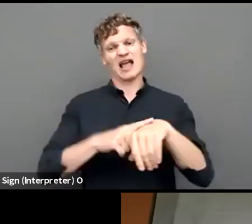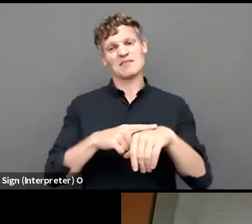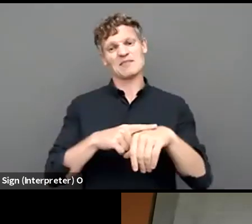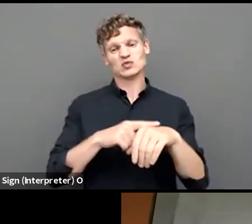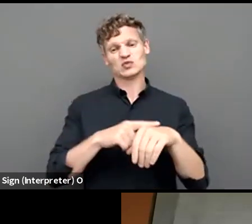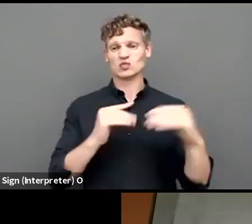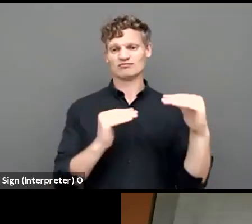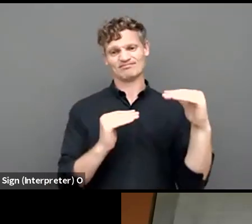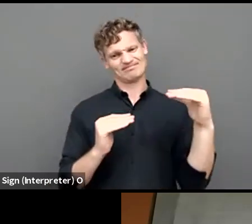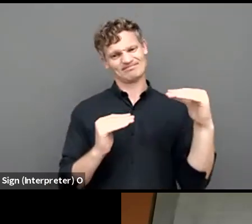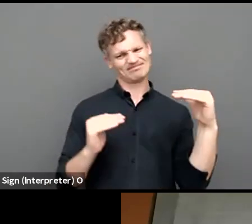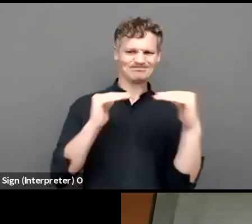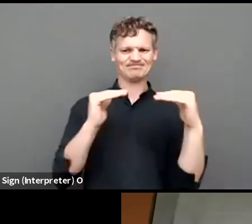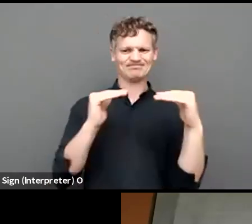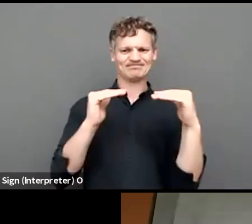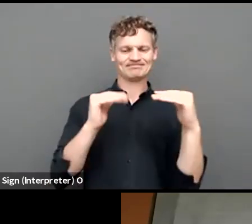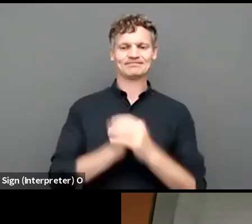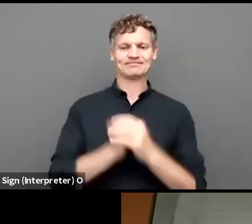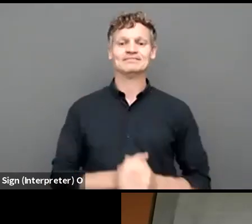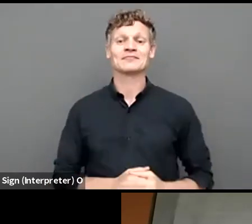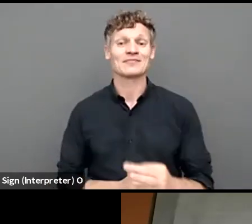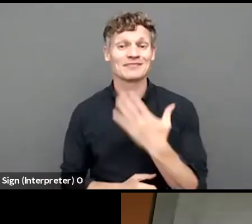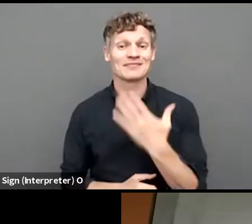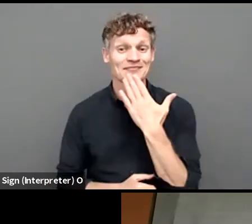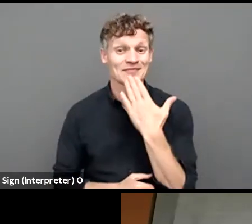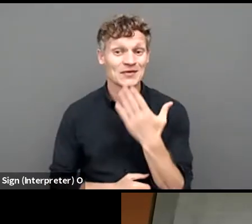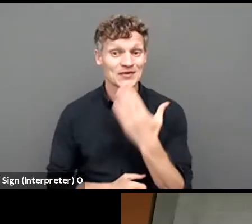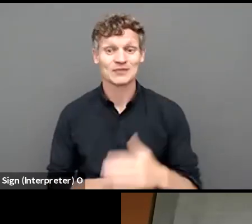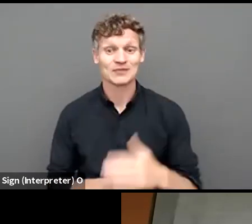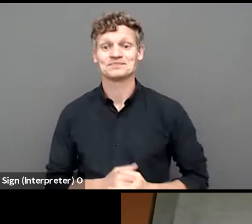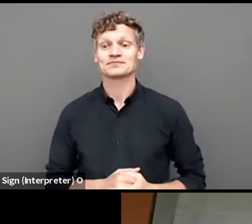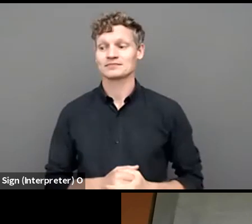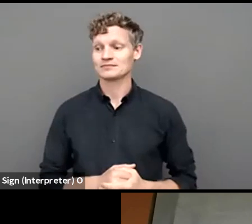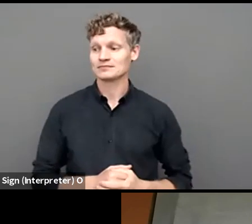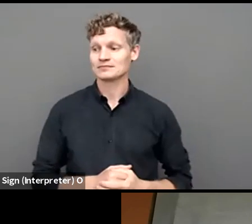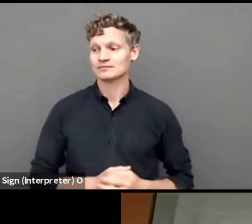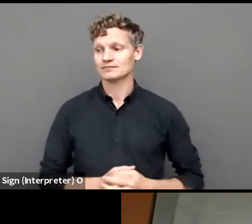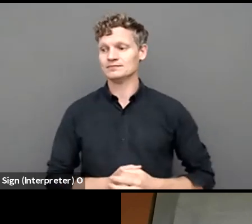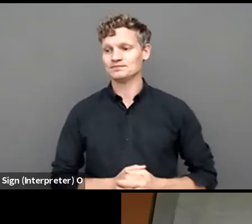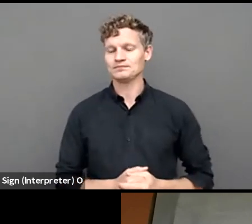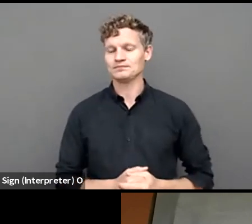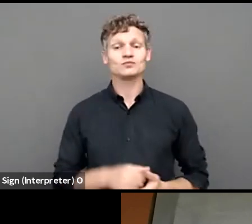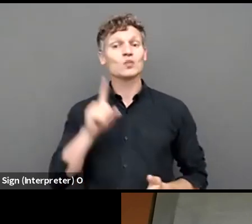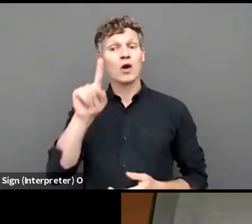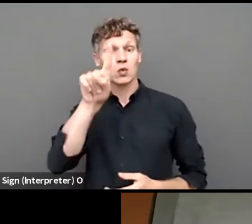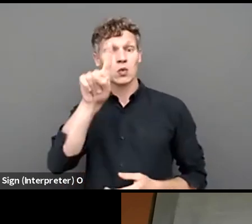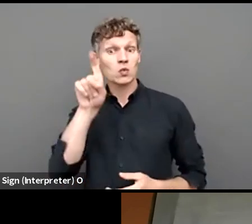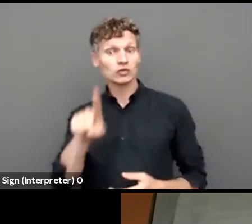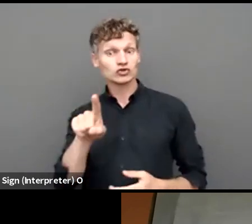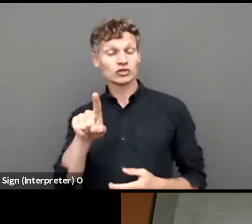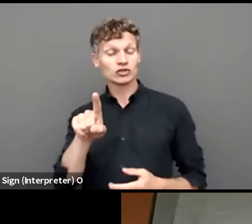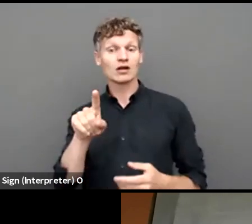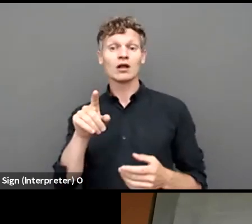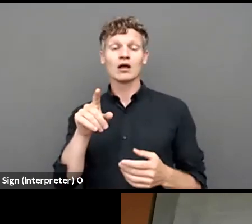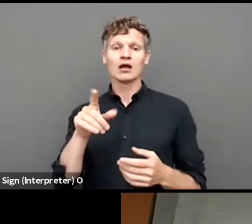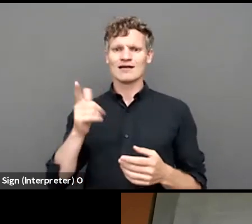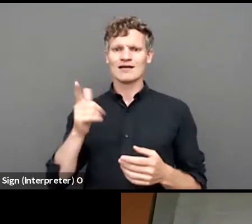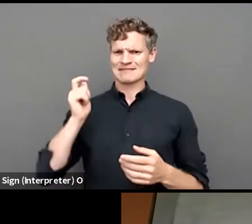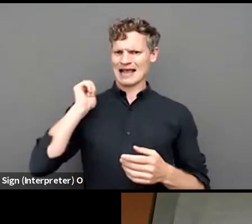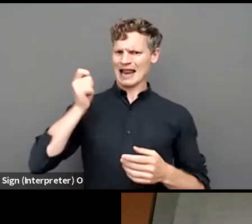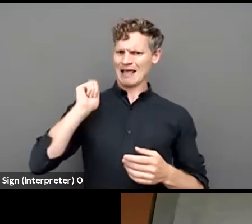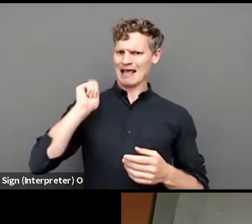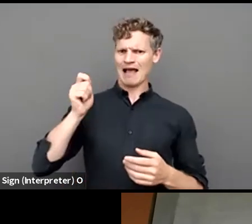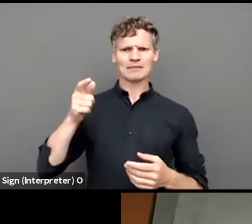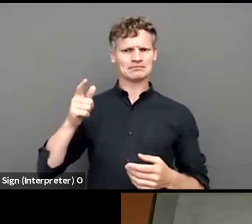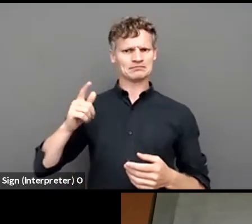up, Kristin, before you go, with a question from Udrak Amimo. She is a journalist in Kenya, and she says,